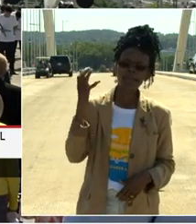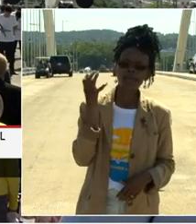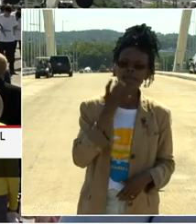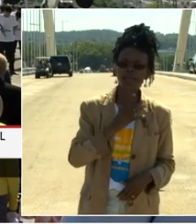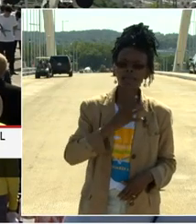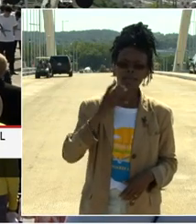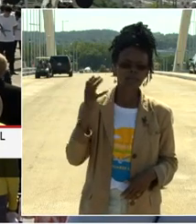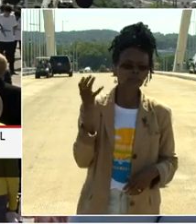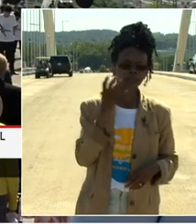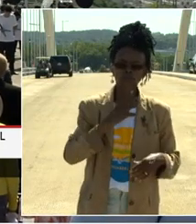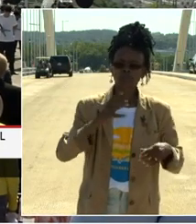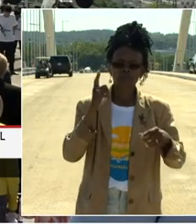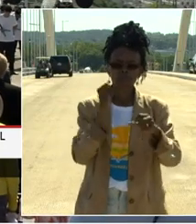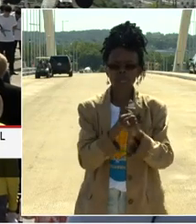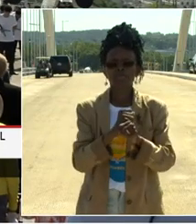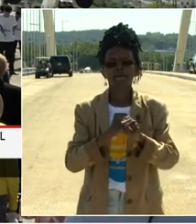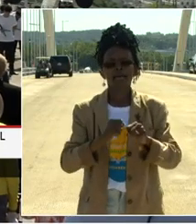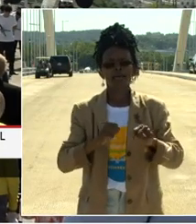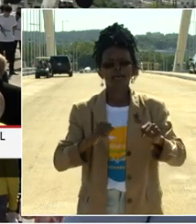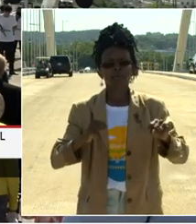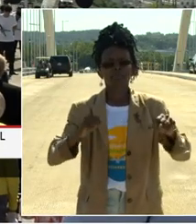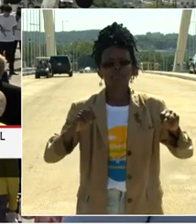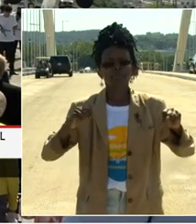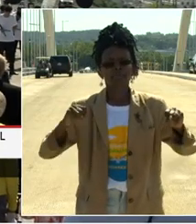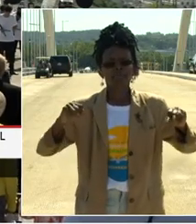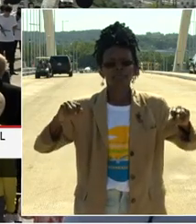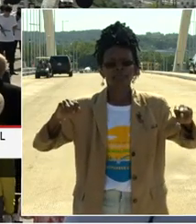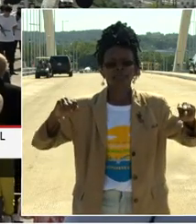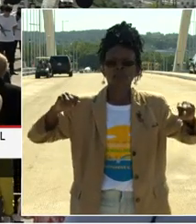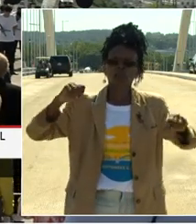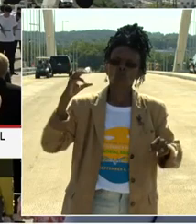Oh, freedom!